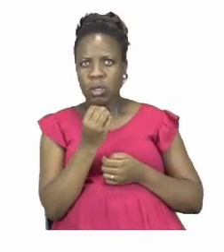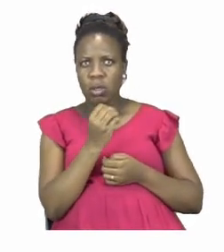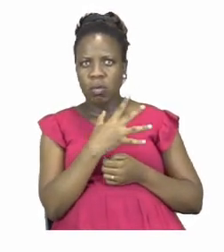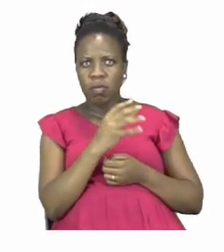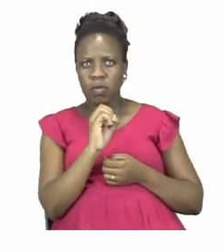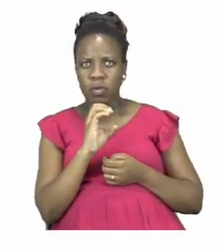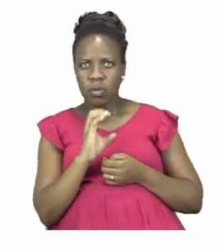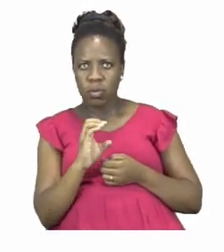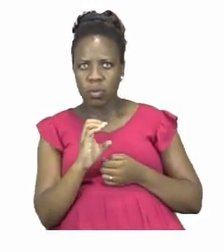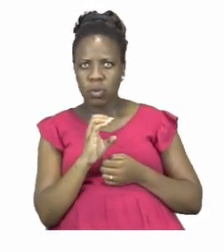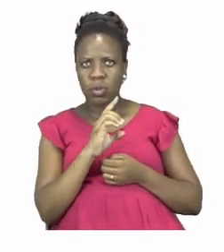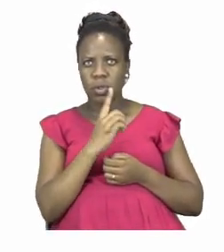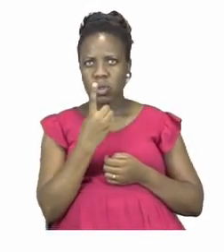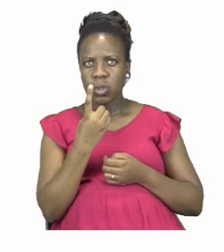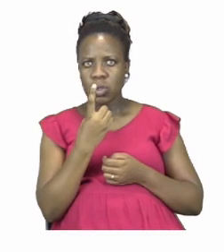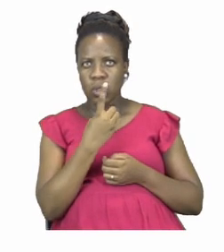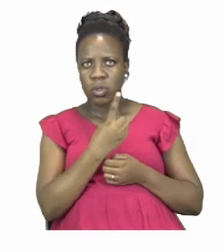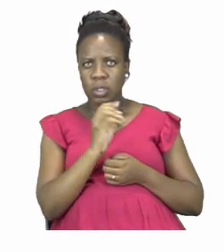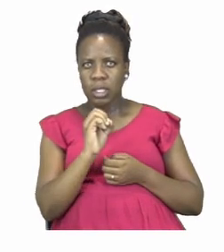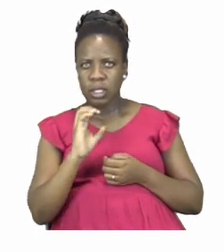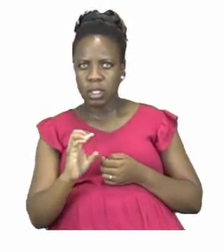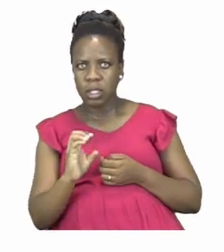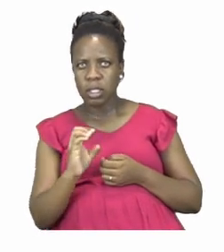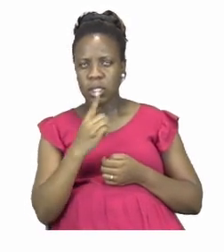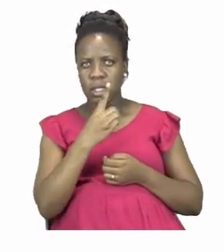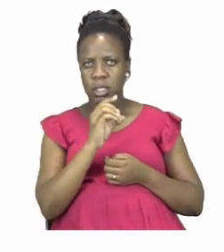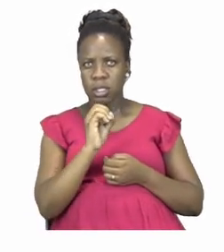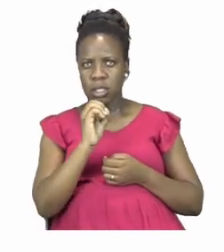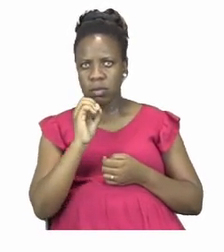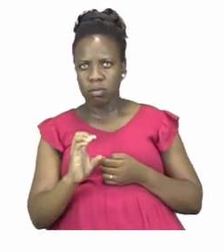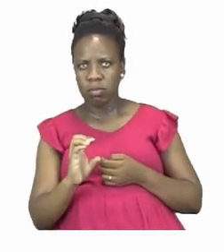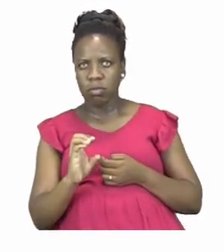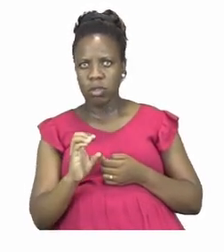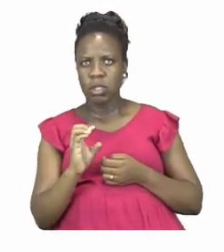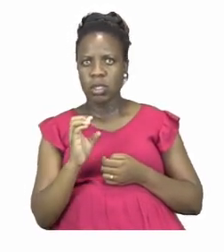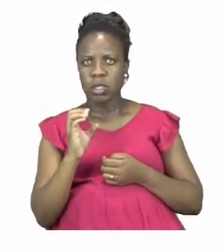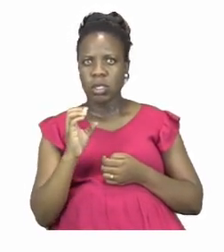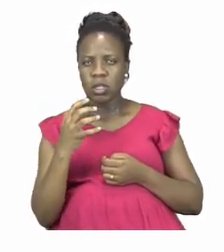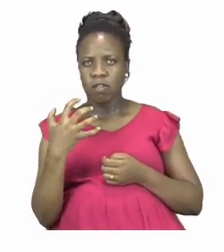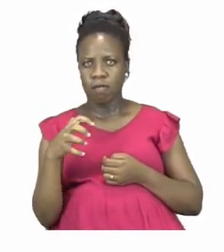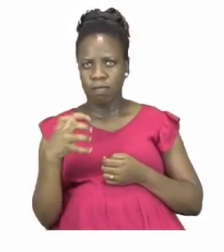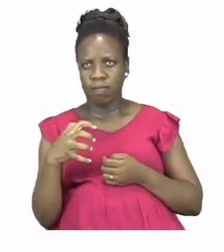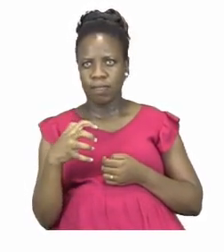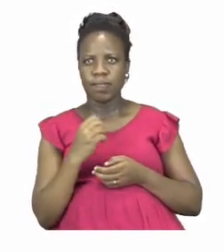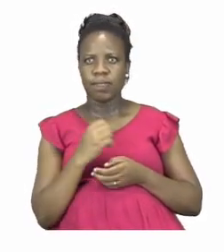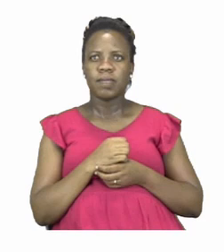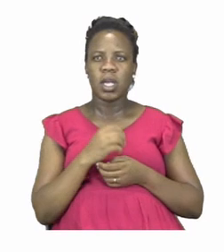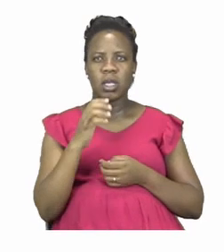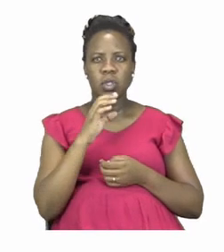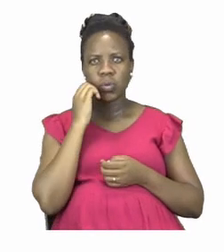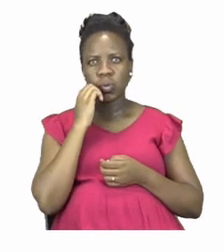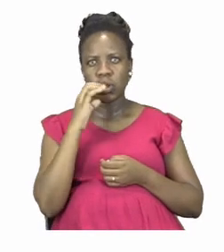and then you have a 10-cent coin, and another 10-cent coin, and then a 5-cent coin. Now if you